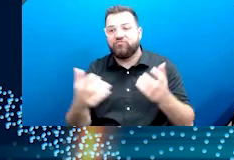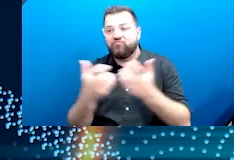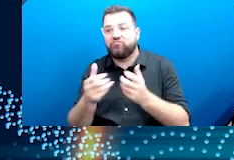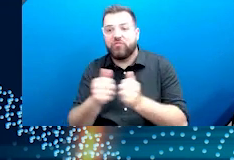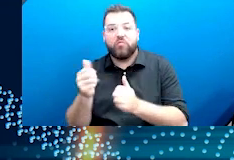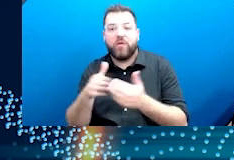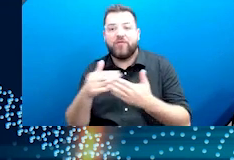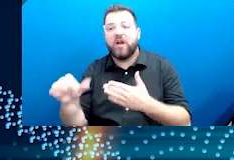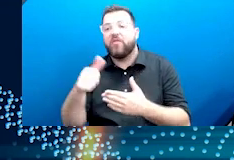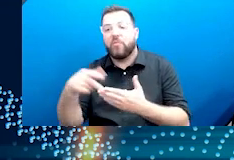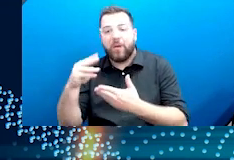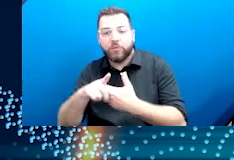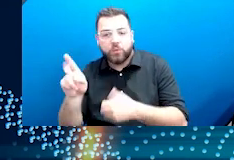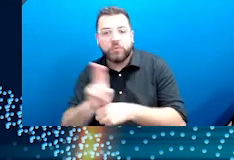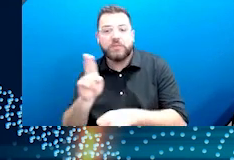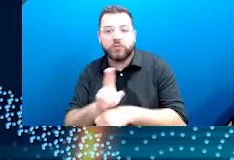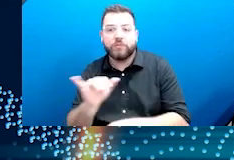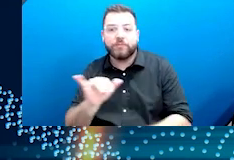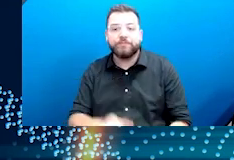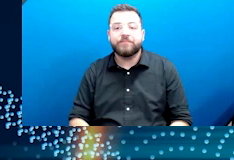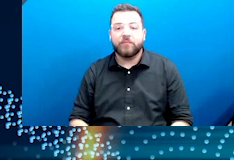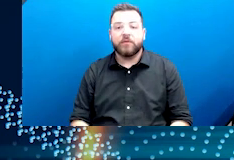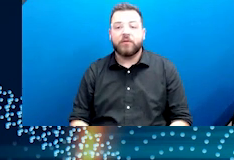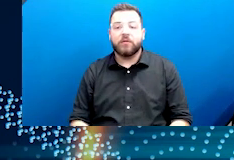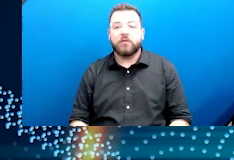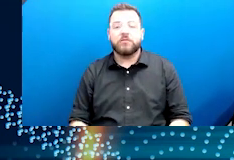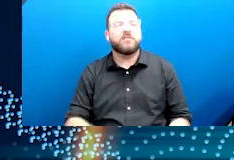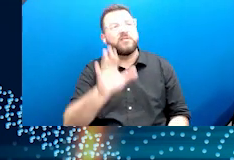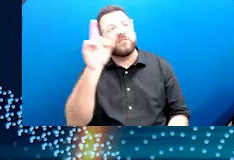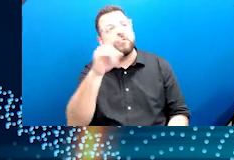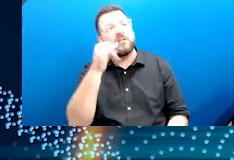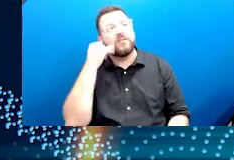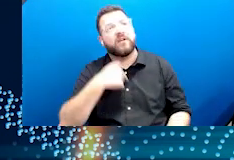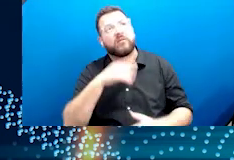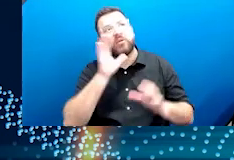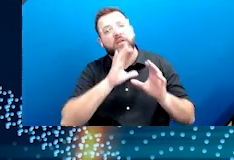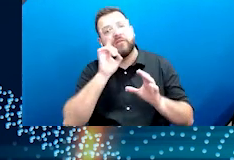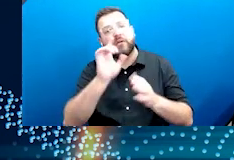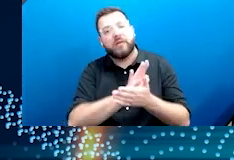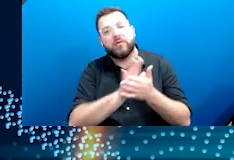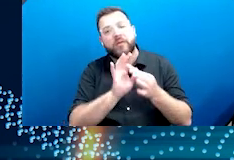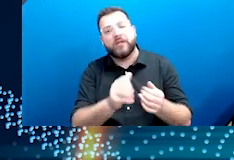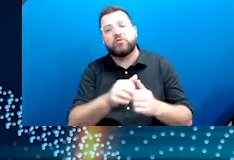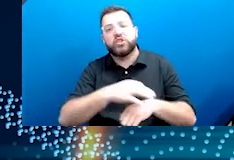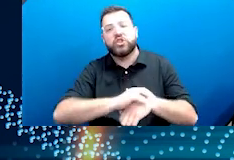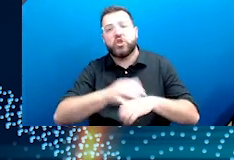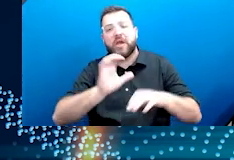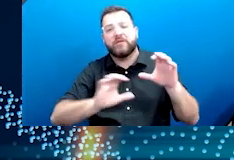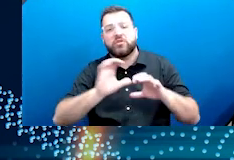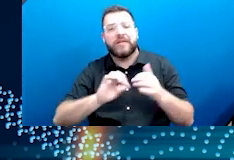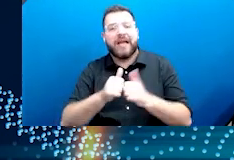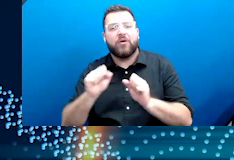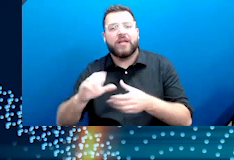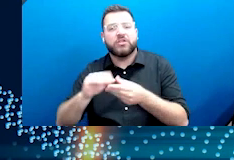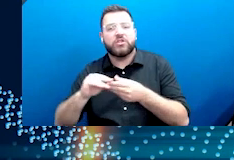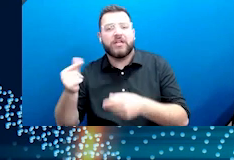on. So if I'm looking for a paper on the geochemistry of Mount Lassen or something, how is ChatGPT